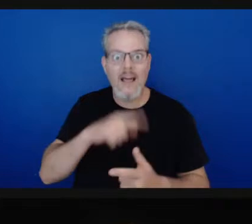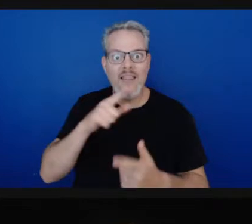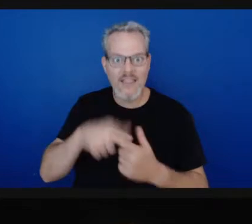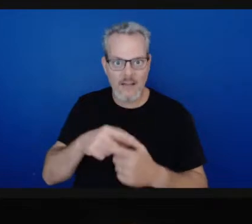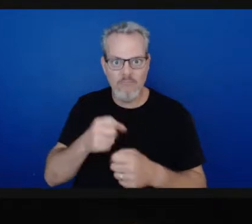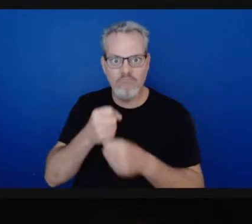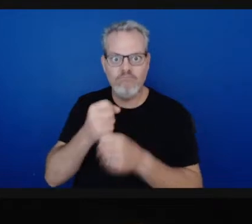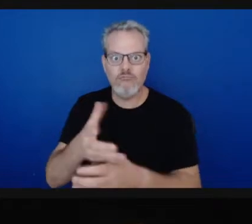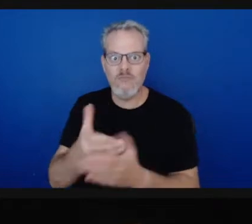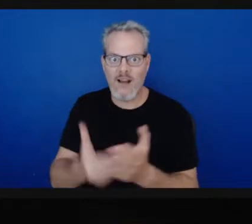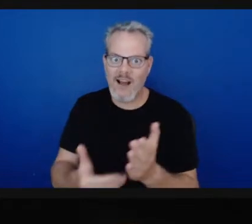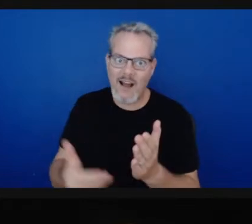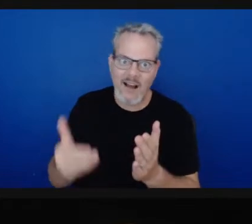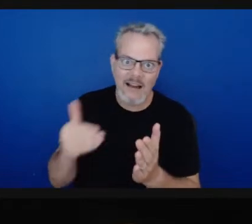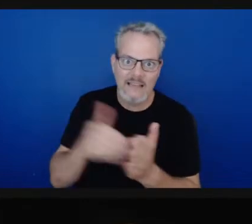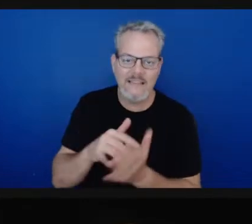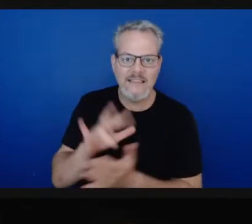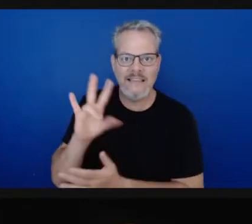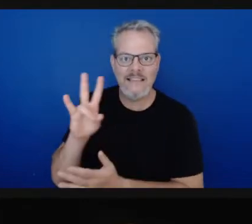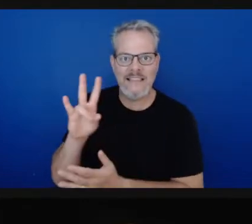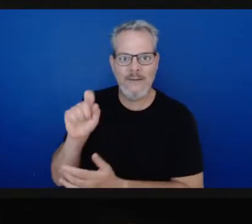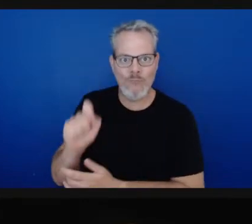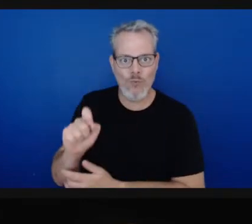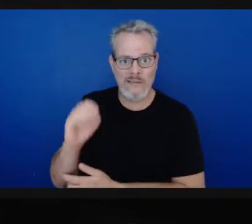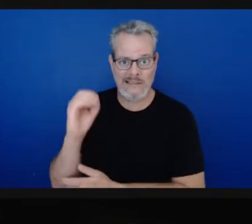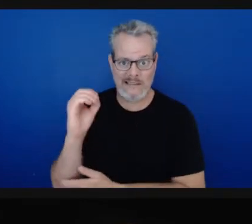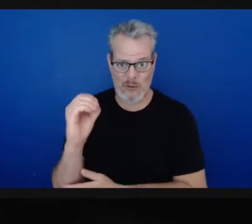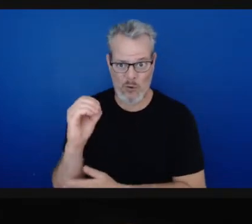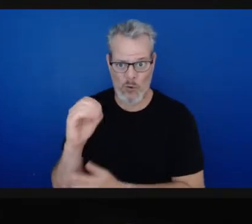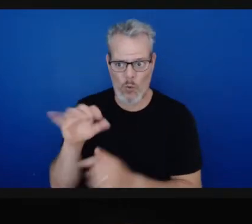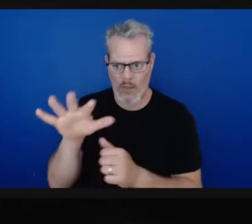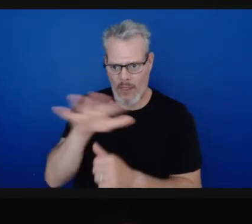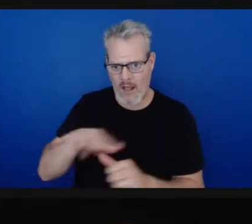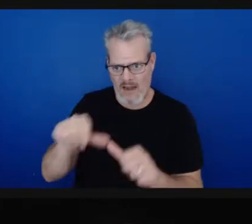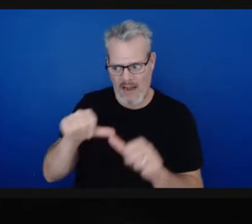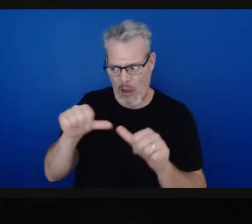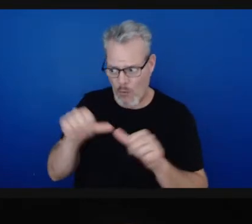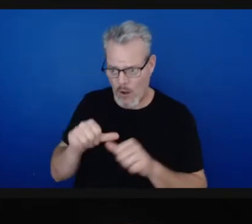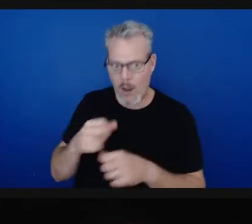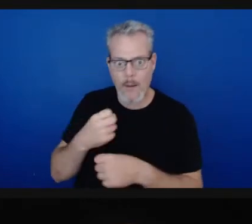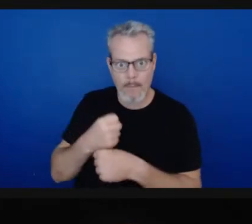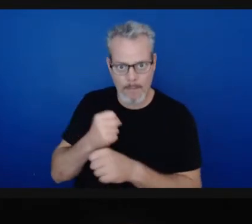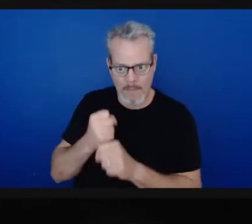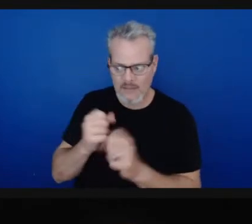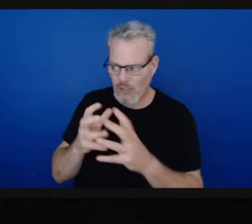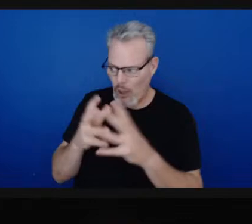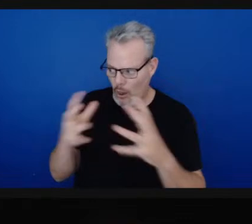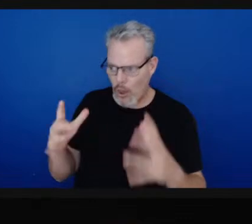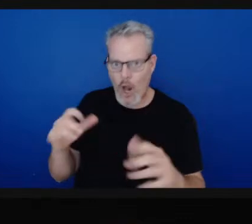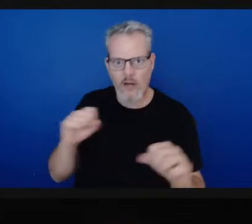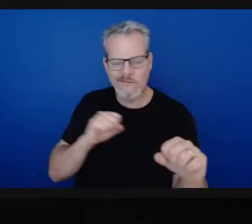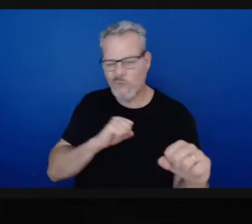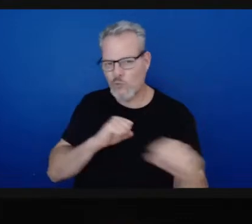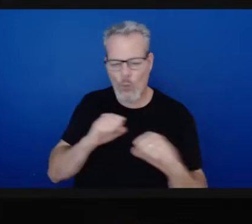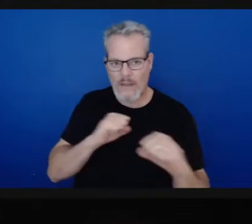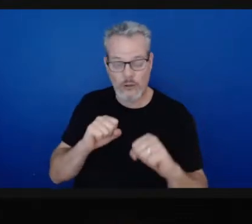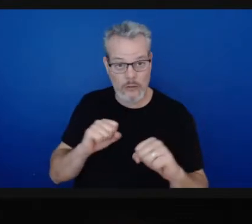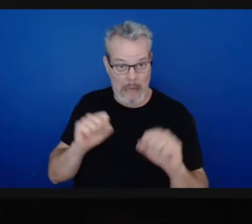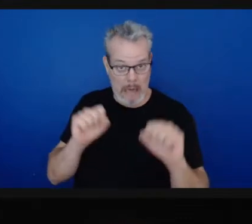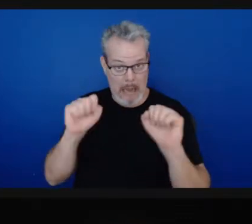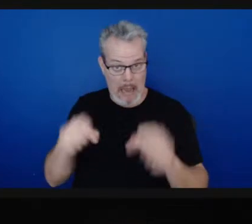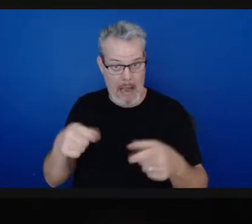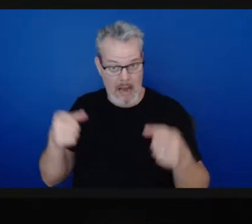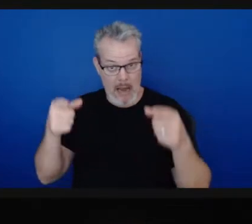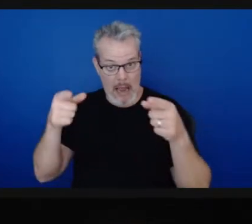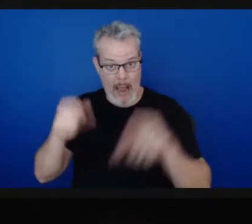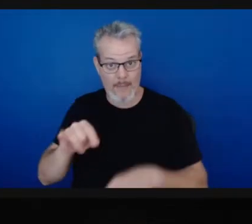here. So we know that this area can generate large earthquakes, but can it do it if Mauna Loa is not involved